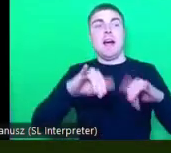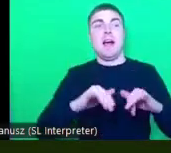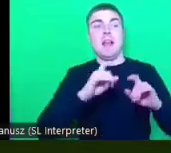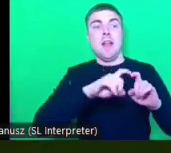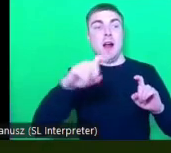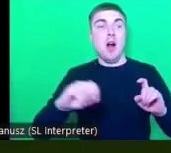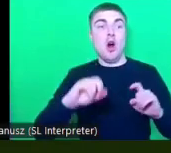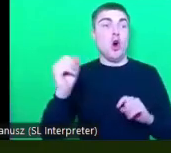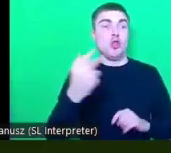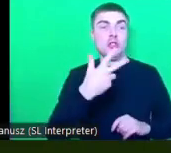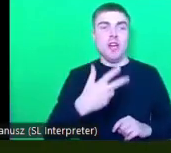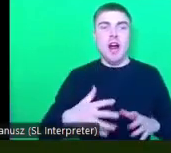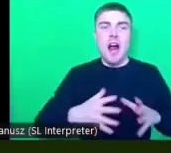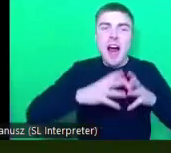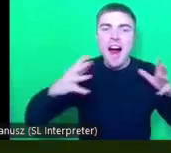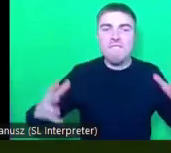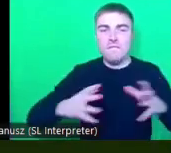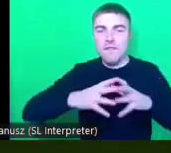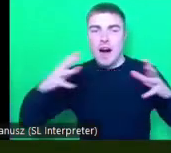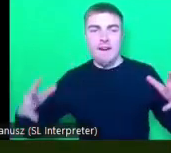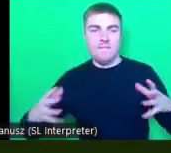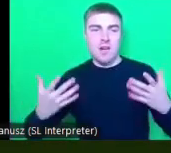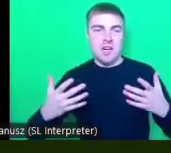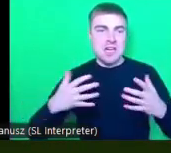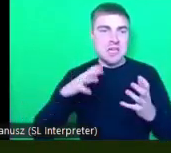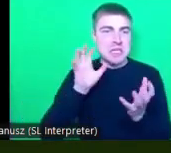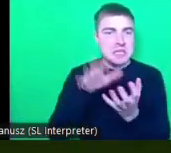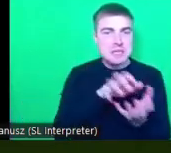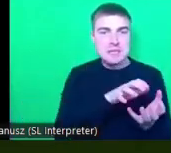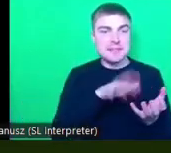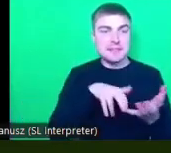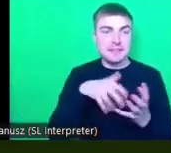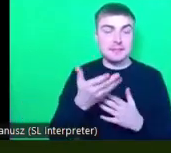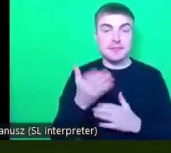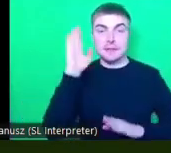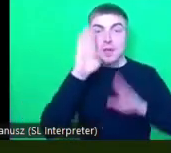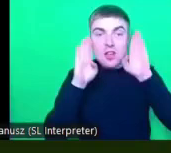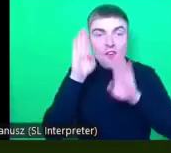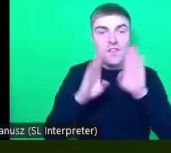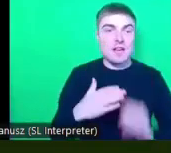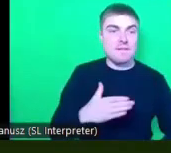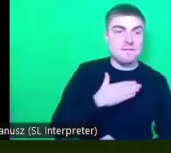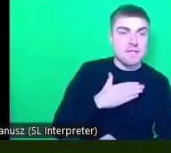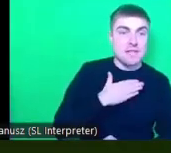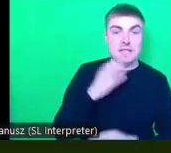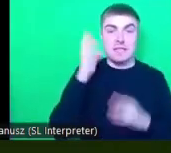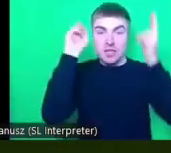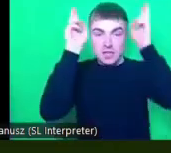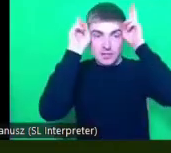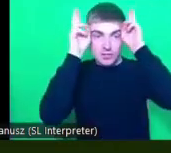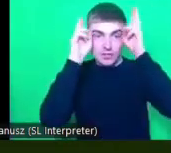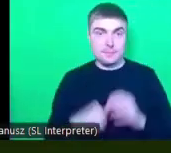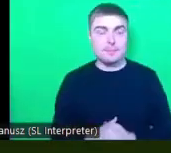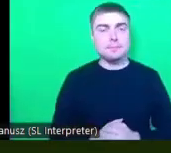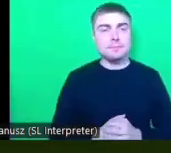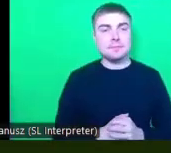decades. So here you just see the distribution of brown bears, wolves, and lynx. And in Europe,